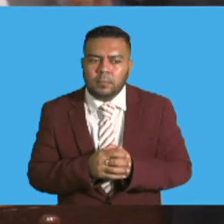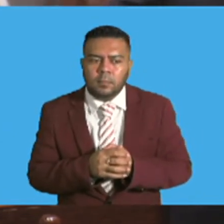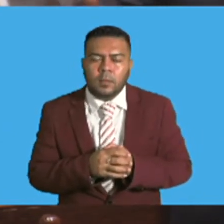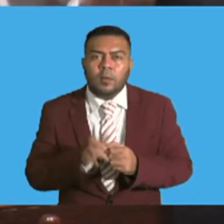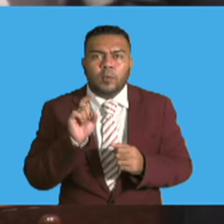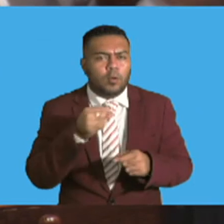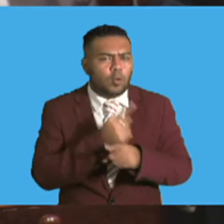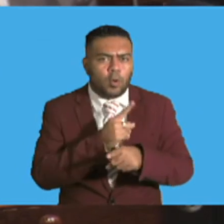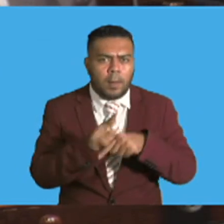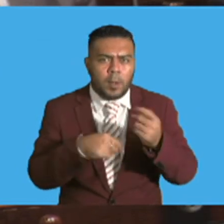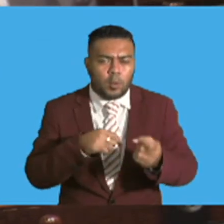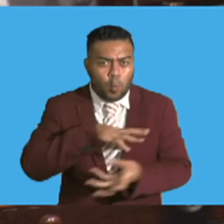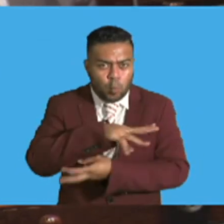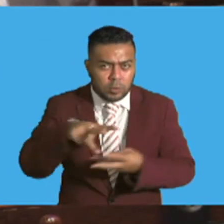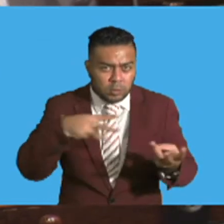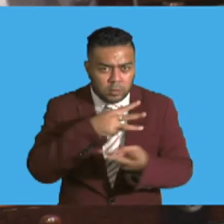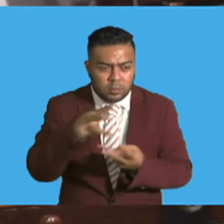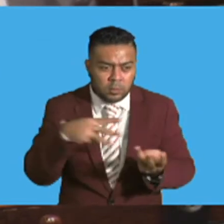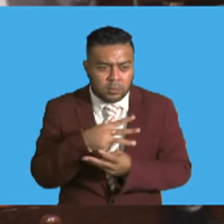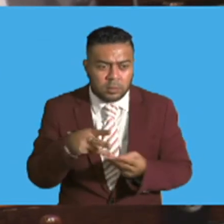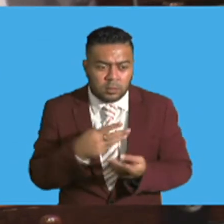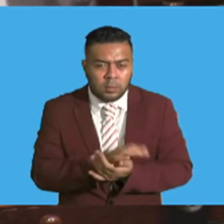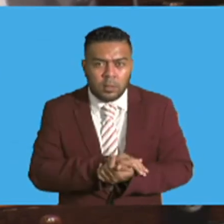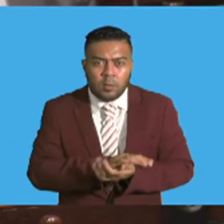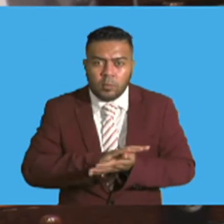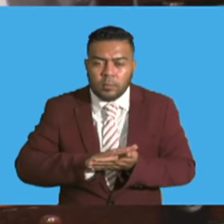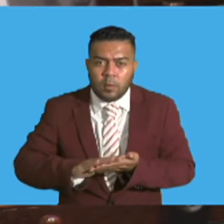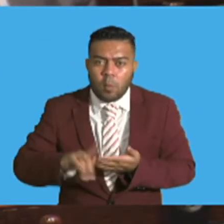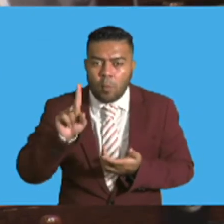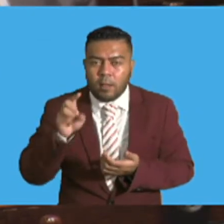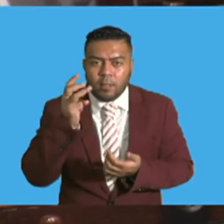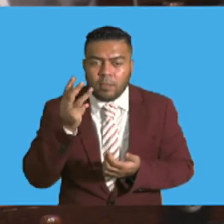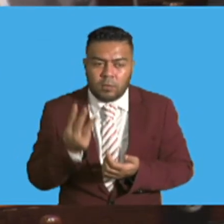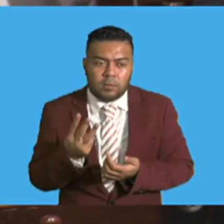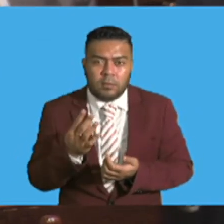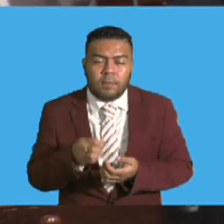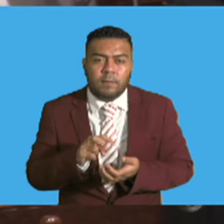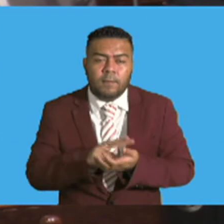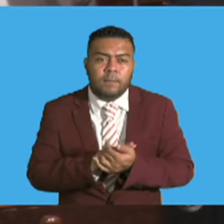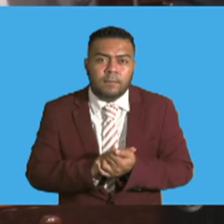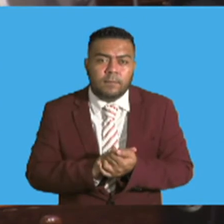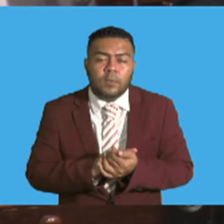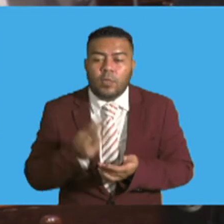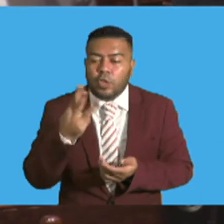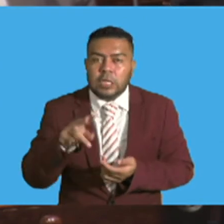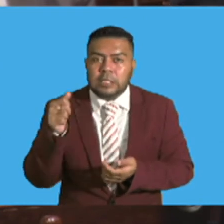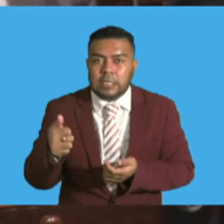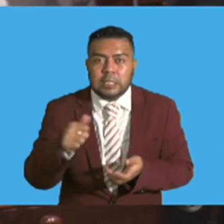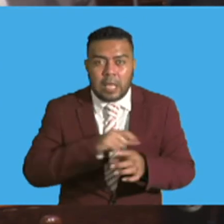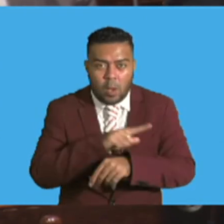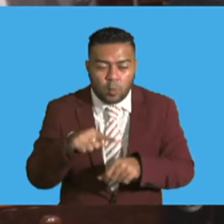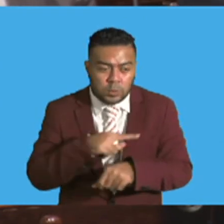fact that we had Cyclone Winston that wiped off the 1/3 of the value of our GDP within 36 hours, Mr. Speaker,